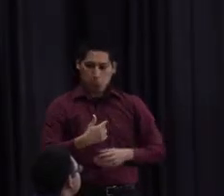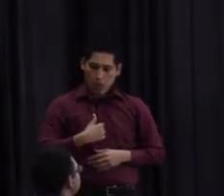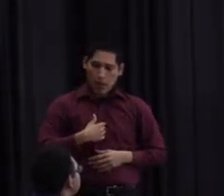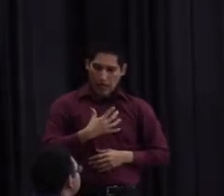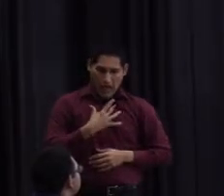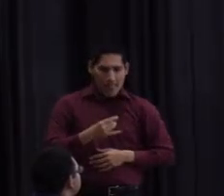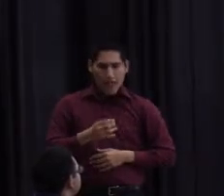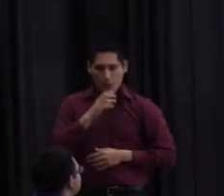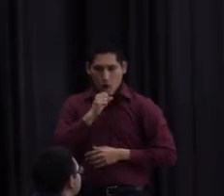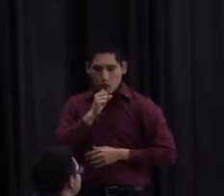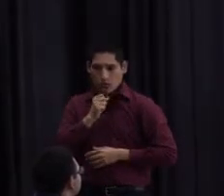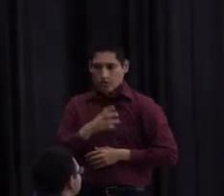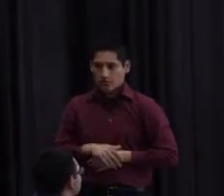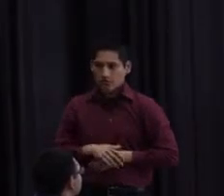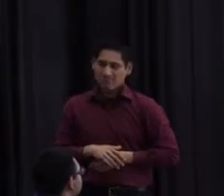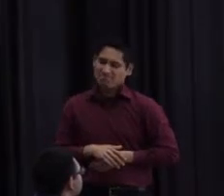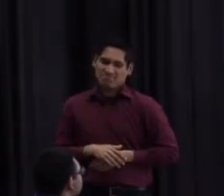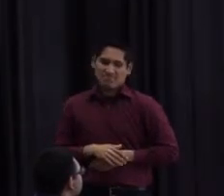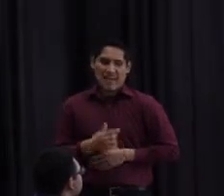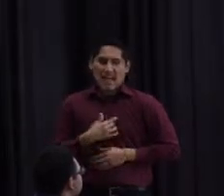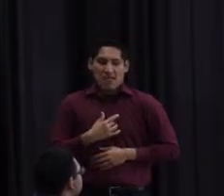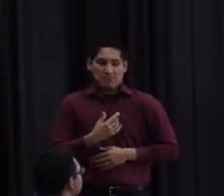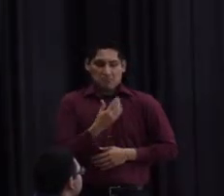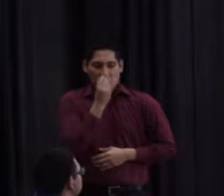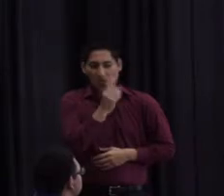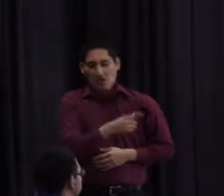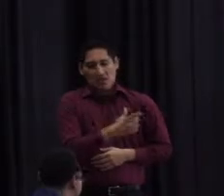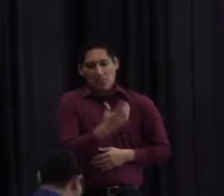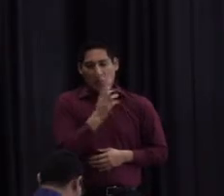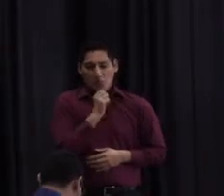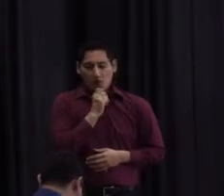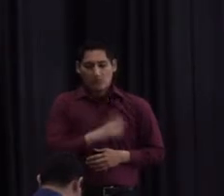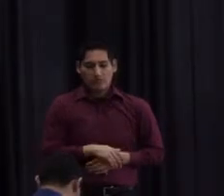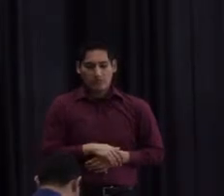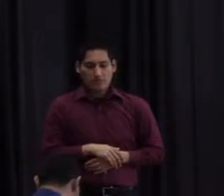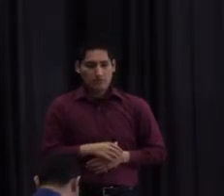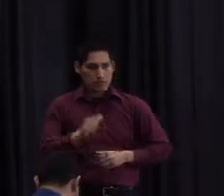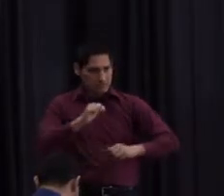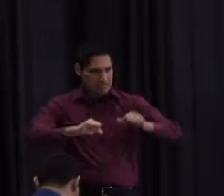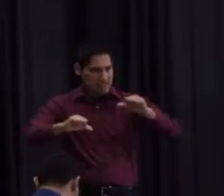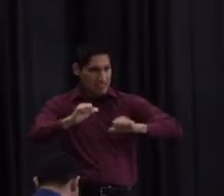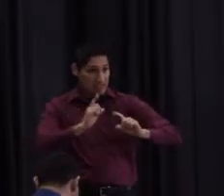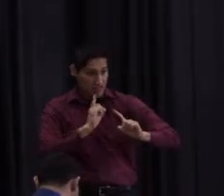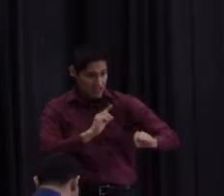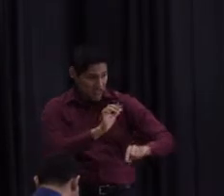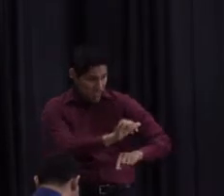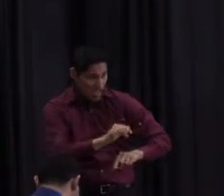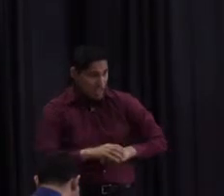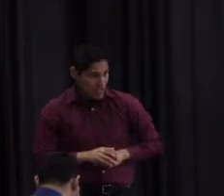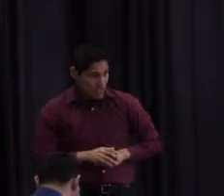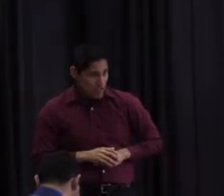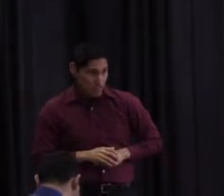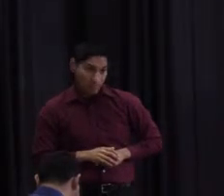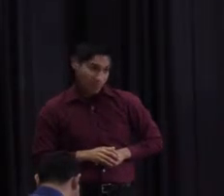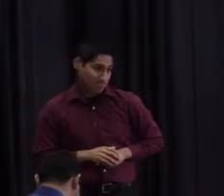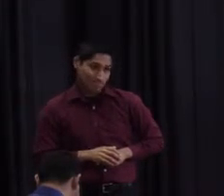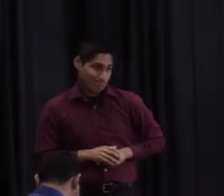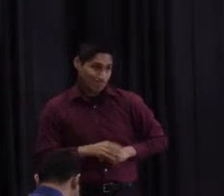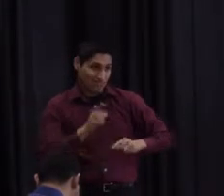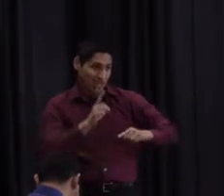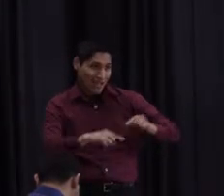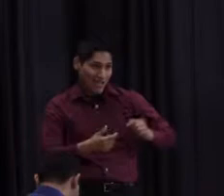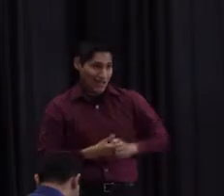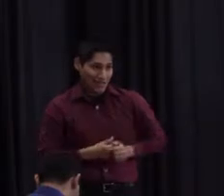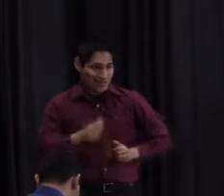oranges, or I don't care for oranges. Science can't answer that question. Science can't say, do